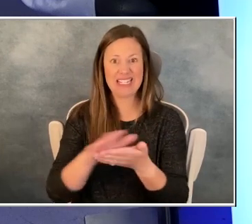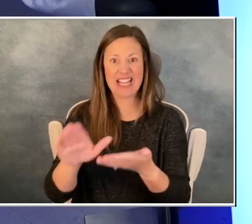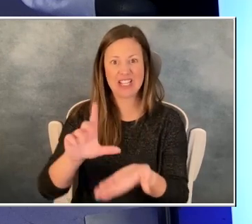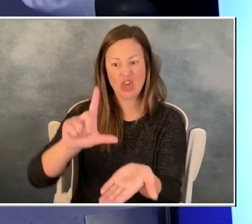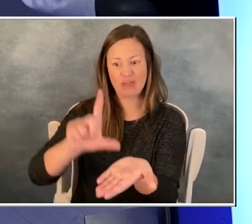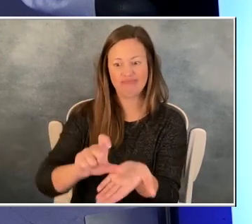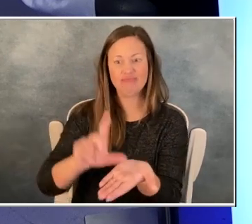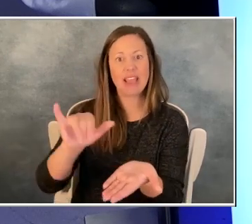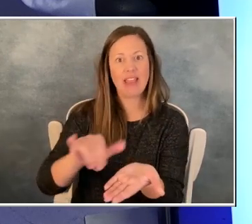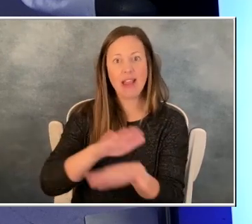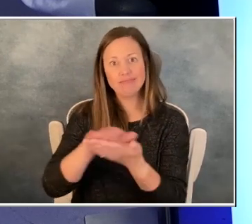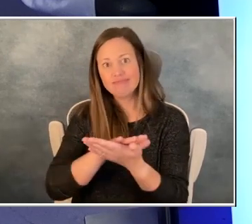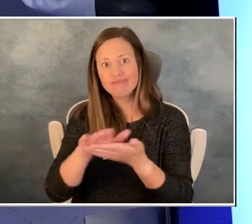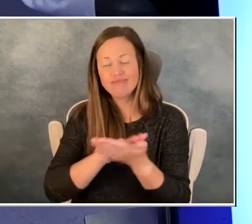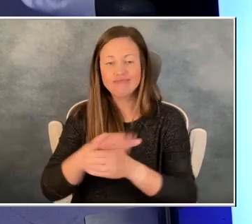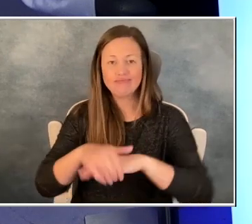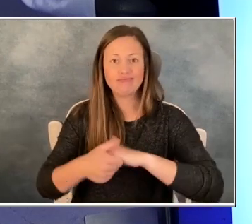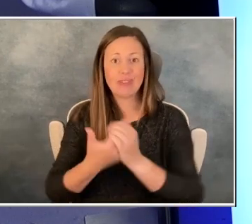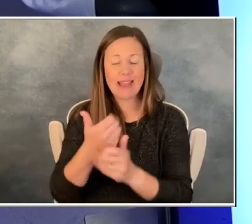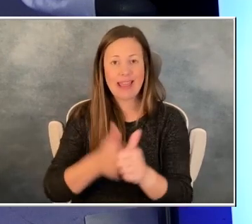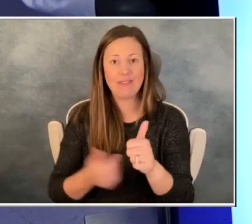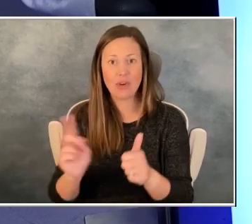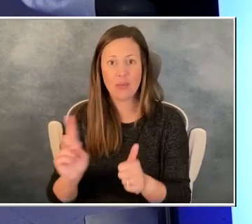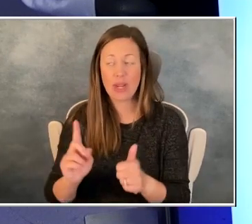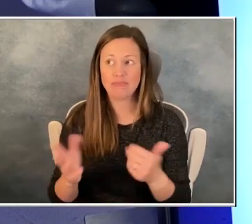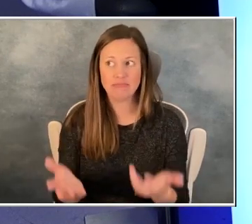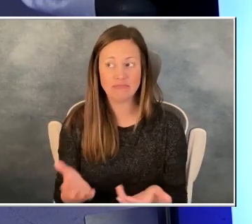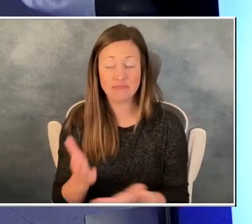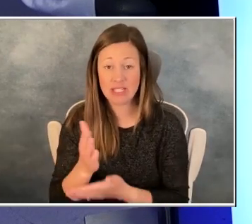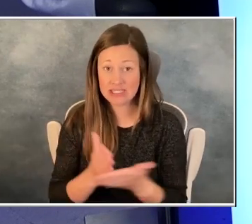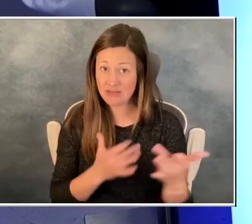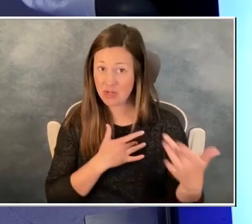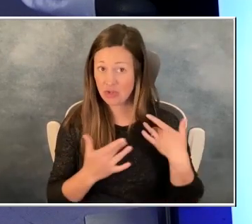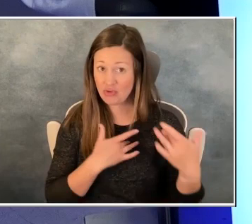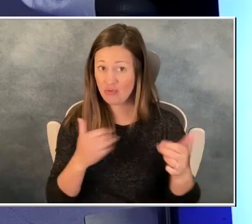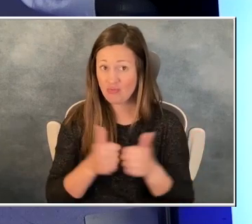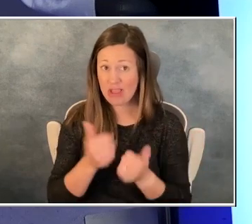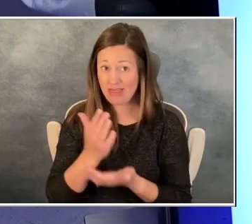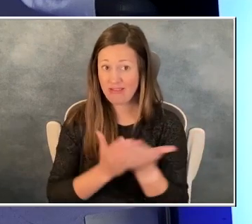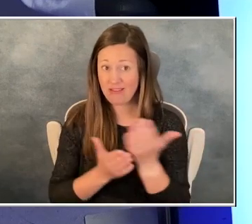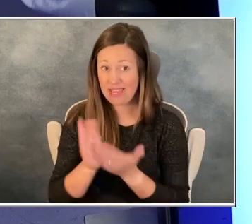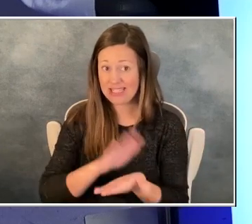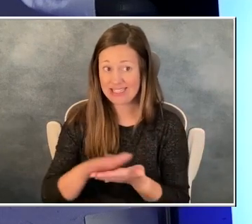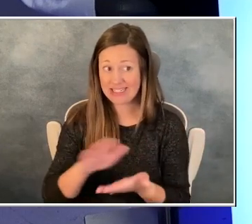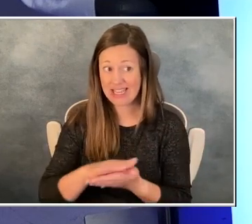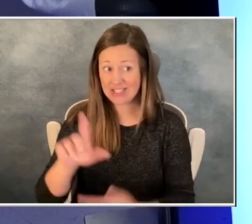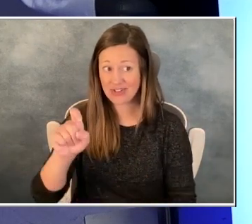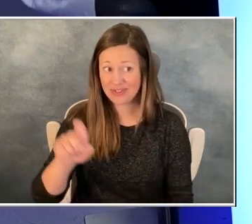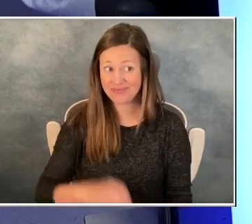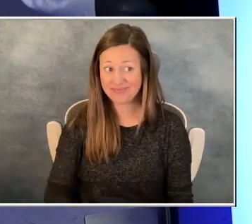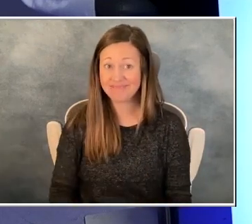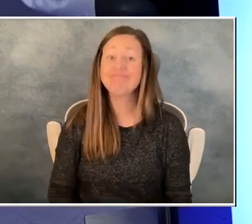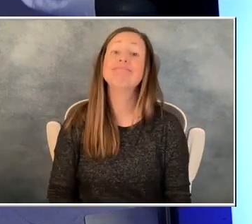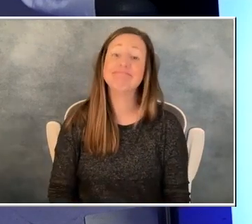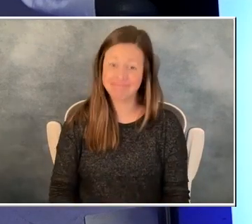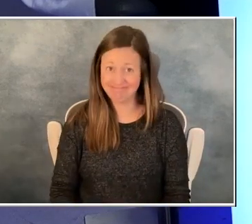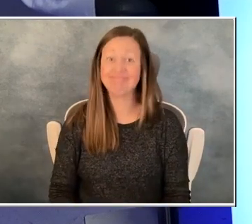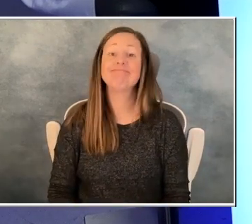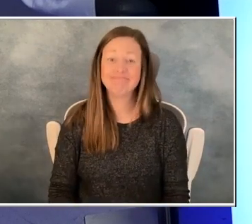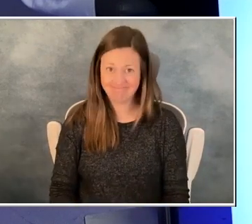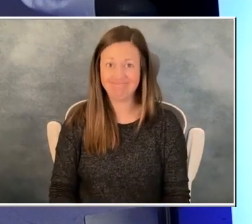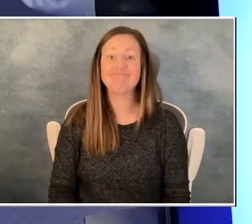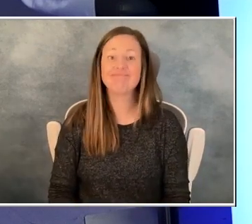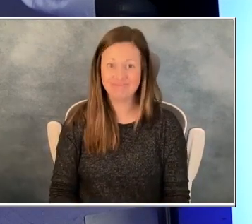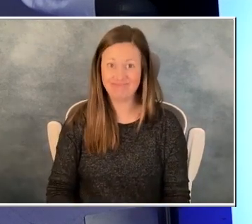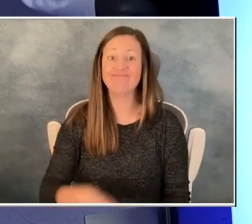in bulk, it's everywhere. Have there been some concerns with hand sanitizer? Absolutely. Yes, yeah.